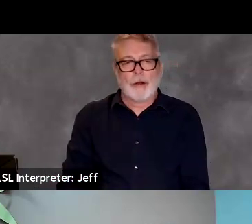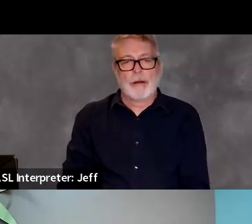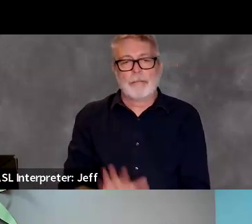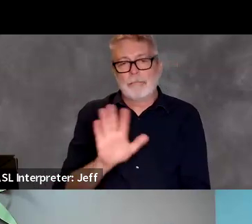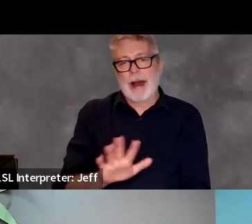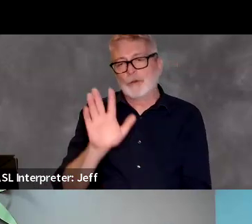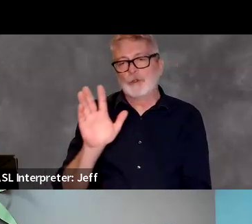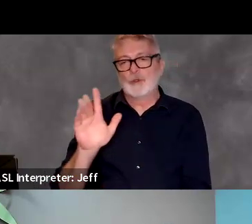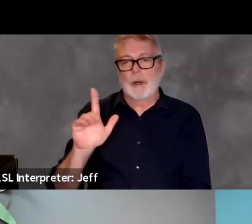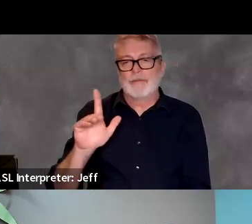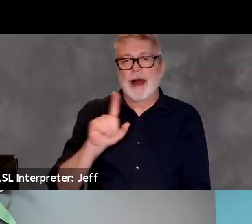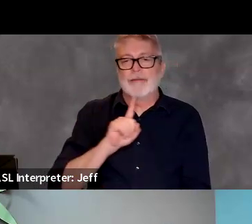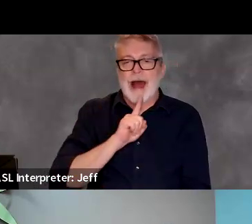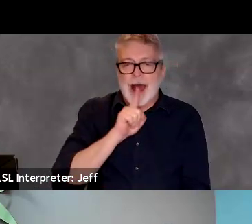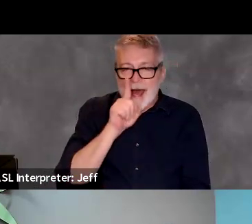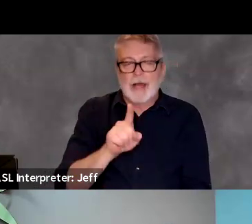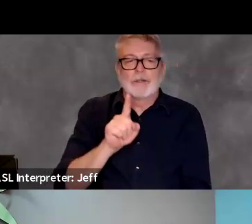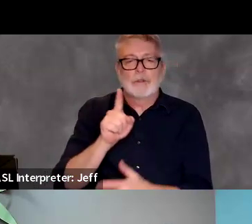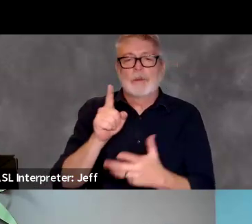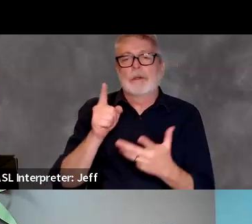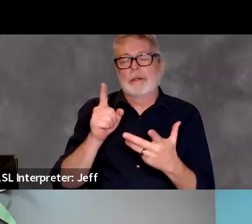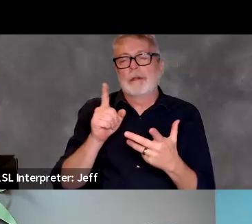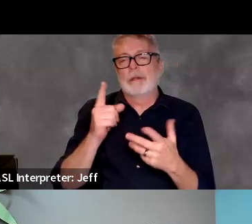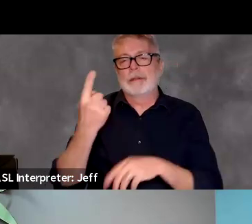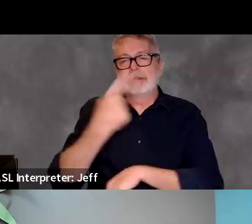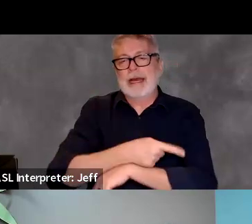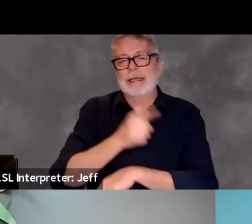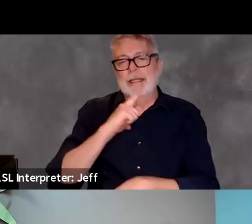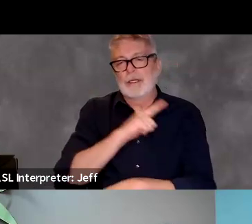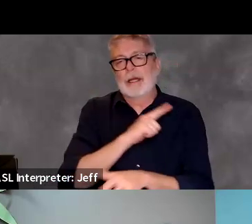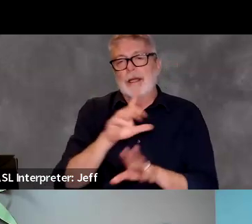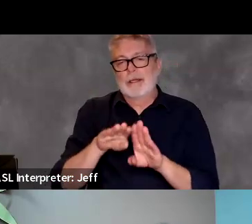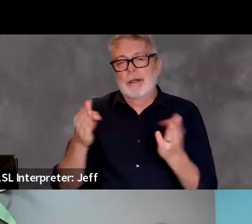25 actual working days left before they lose their